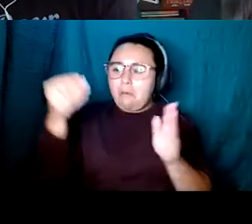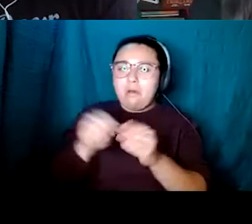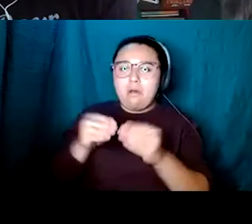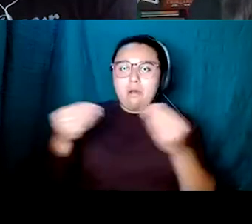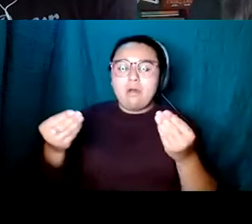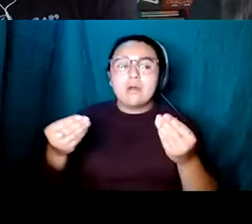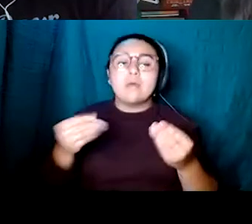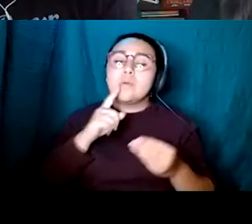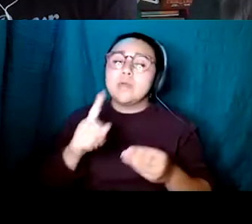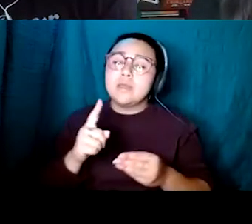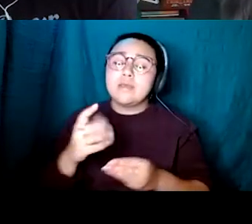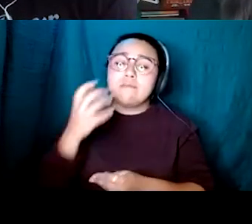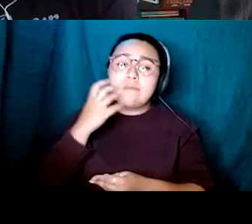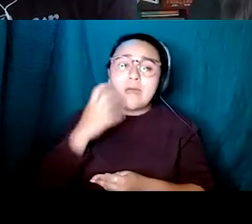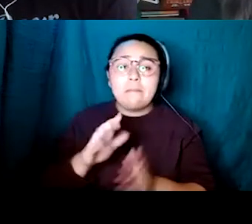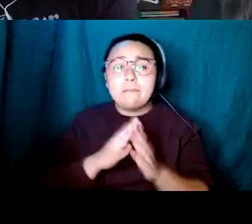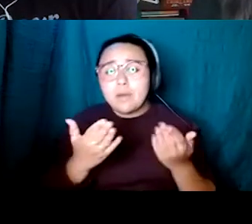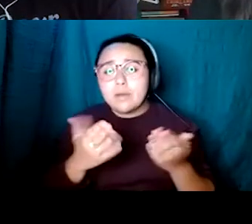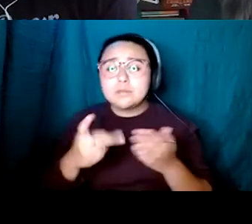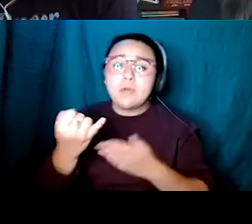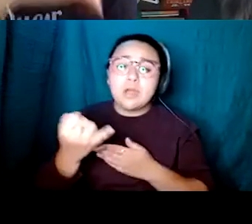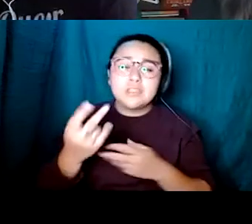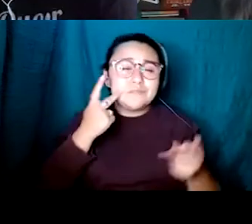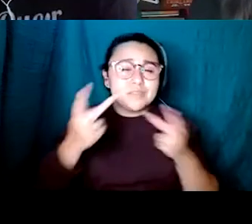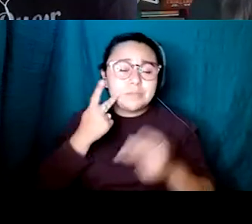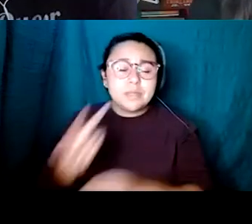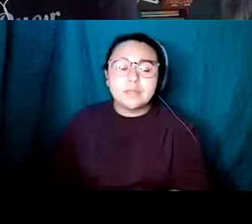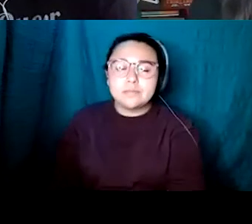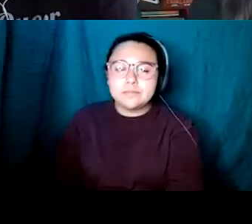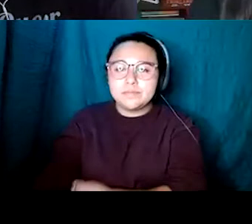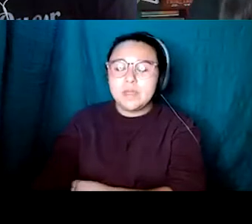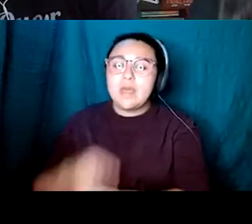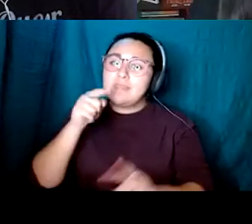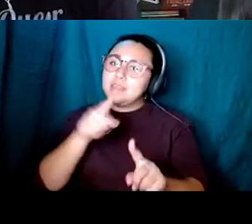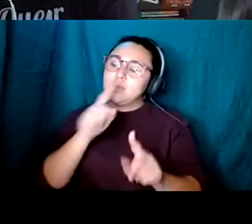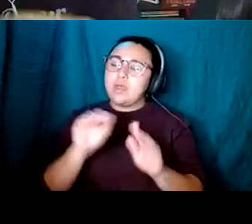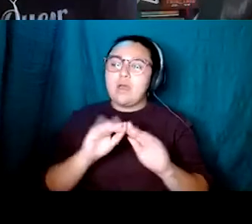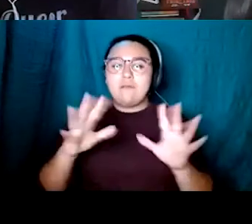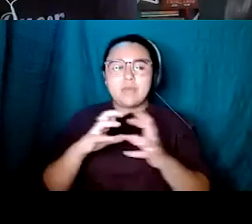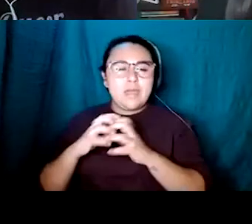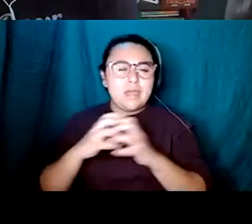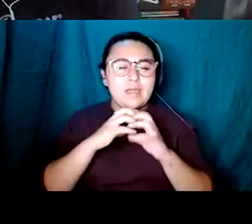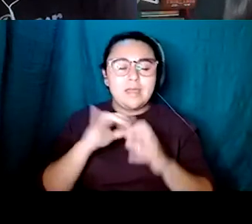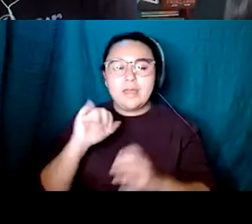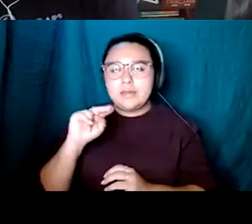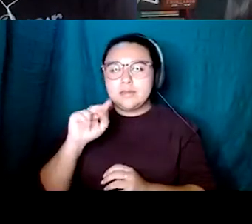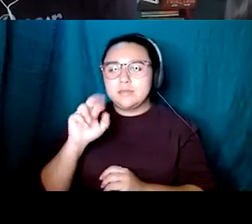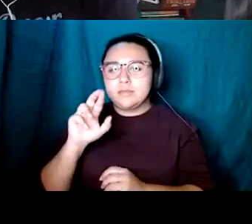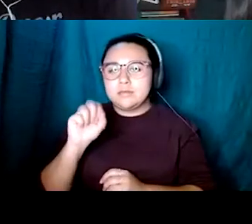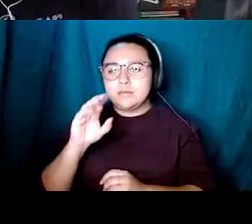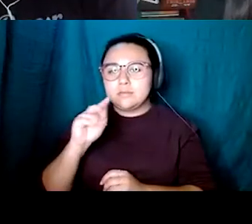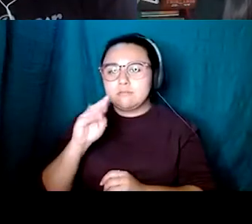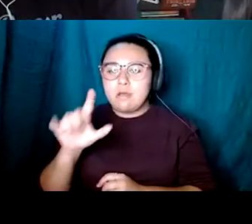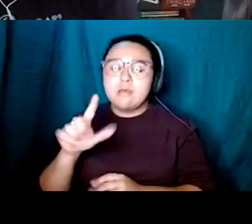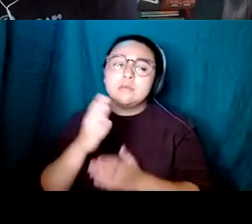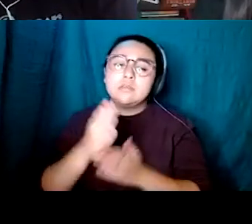and projects and visibility things, but that this one is so obviously intersectional. You know, some works you have to get into them before you